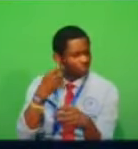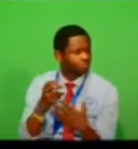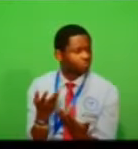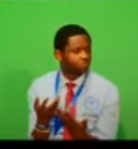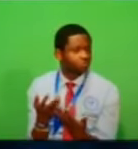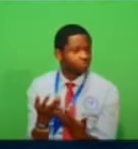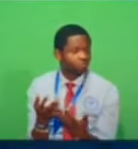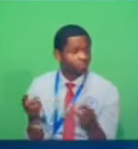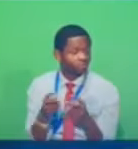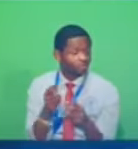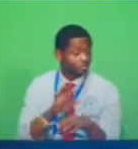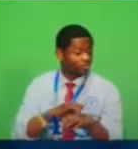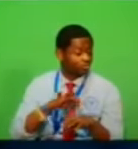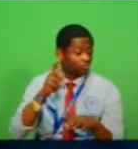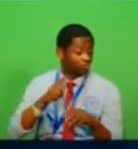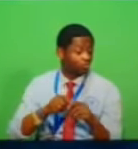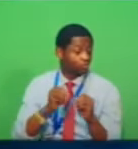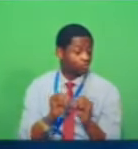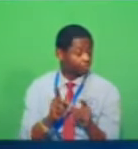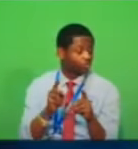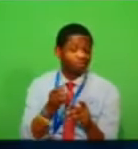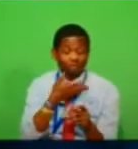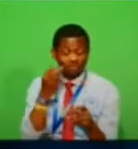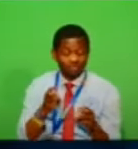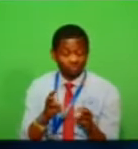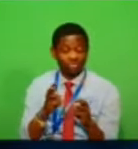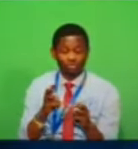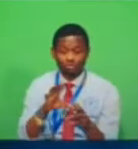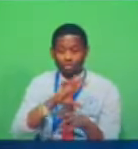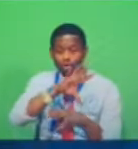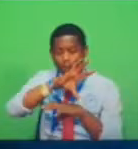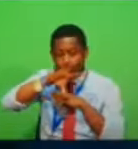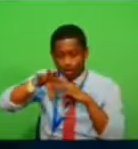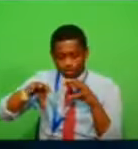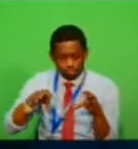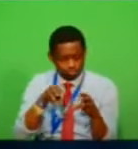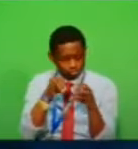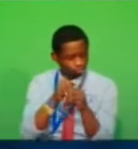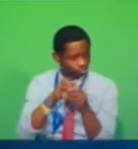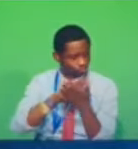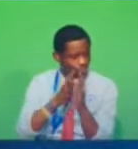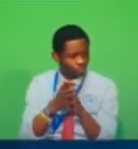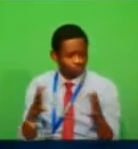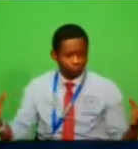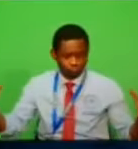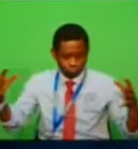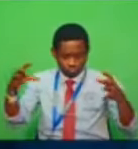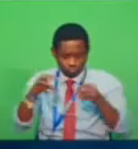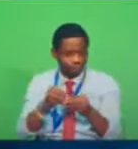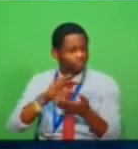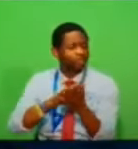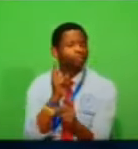It's a glorious opportunity. The best way is to integrate, make it one life. Bring your wife, bring your children, bring